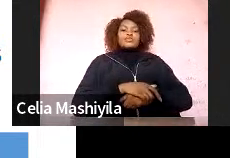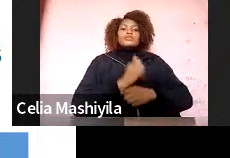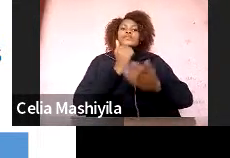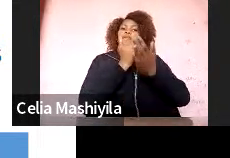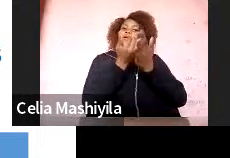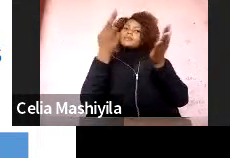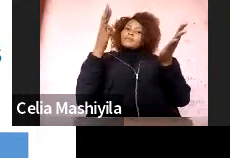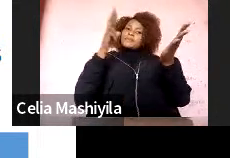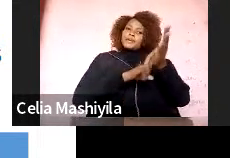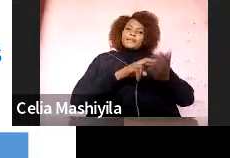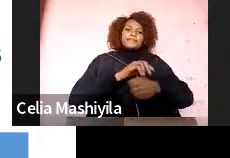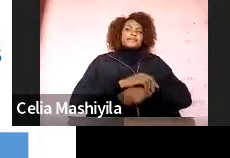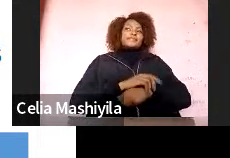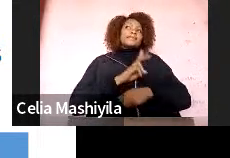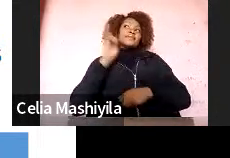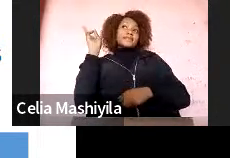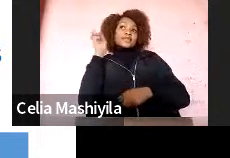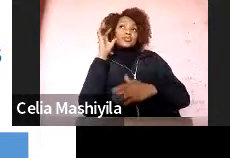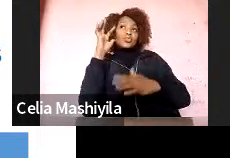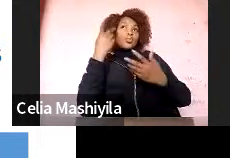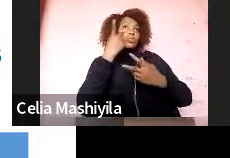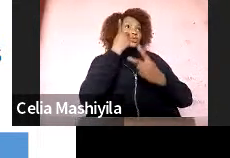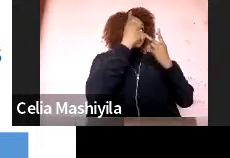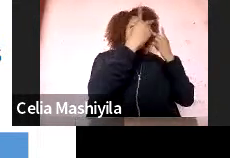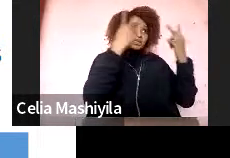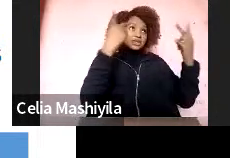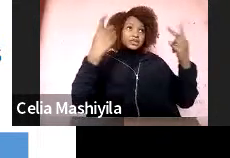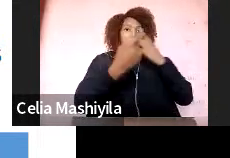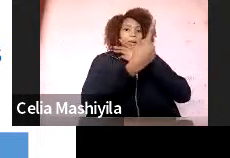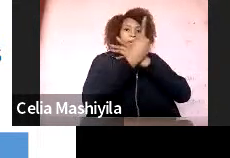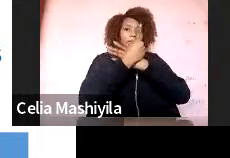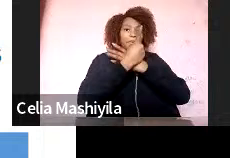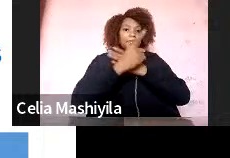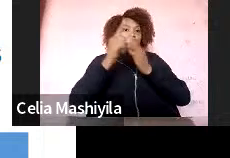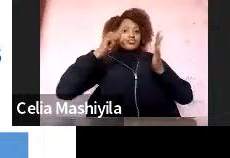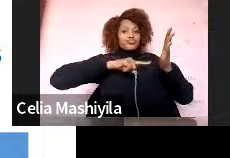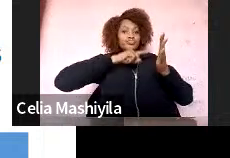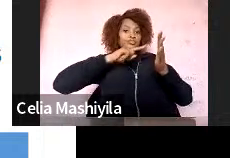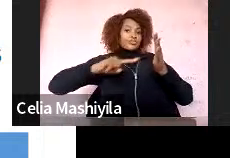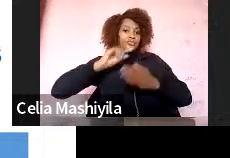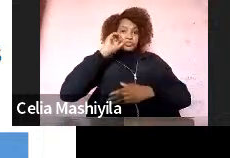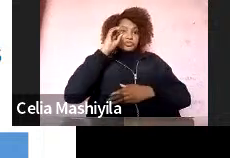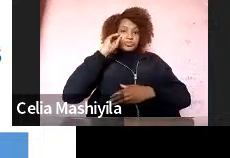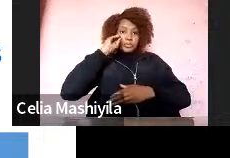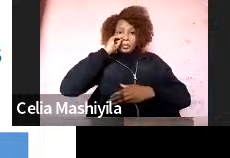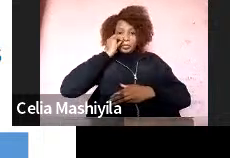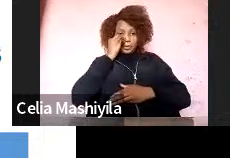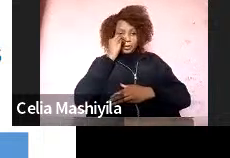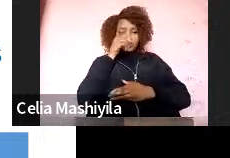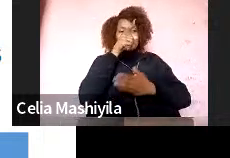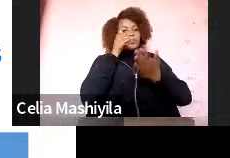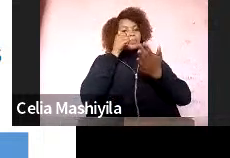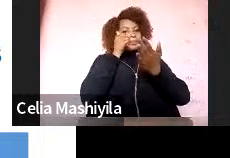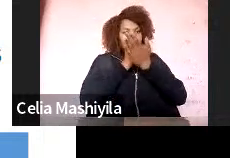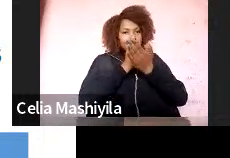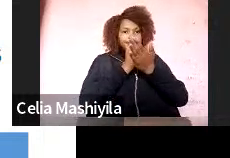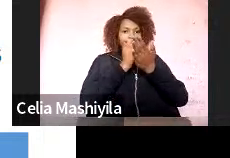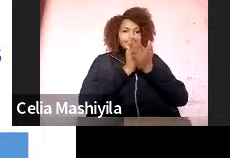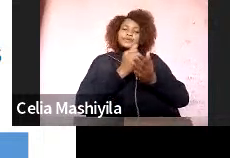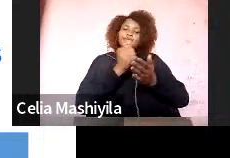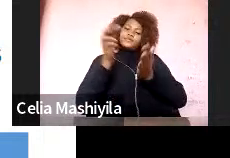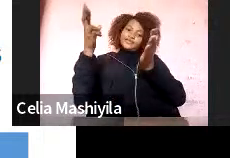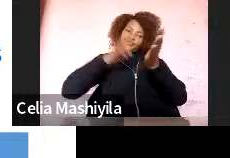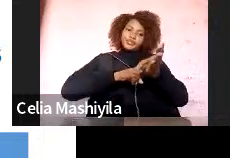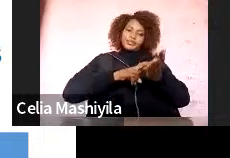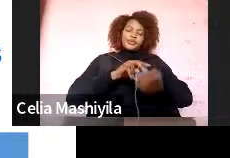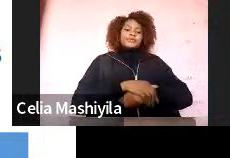criminality which you are aware of, because it is our responsibility. Let's do so that there's no